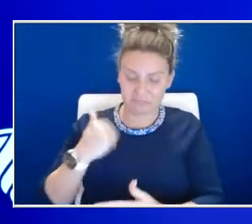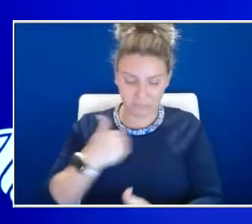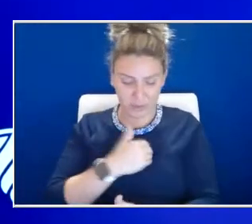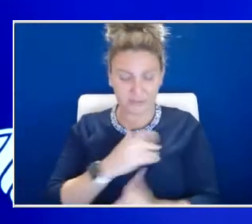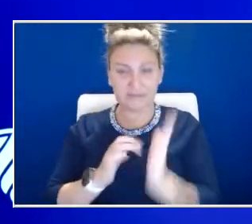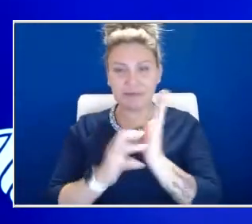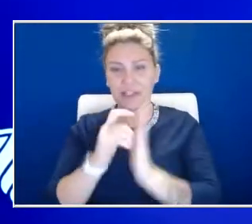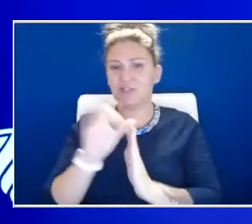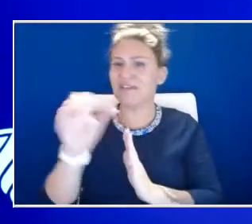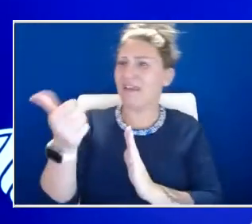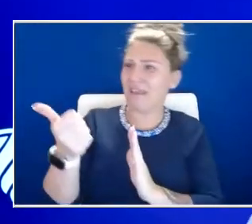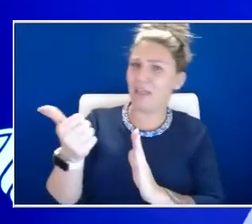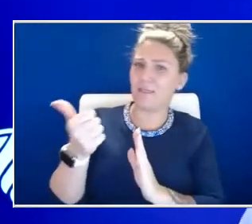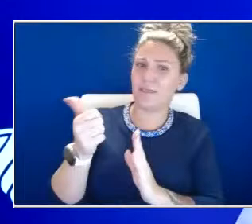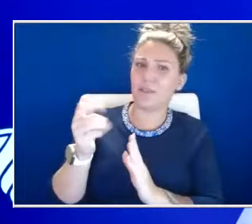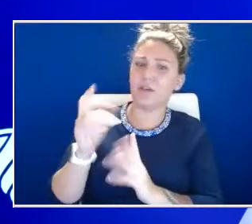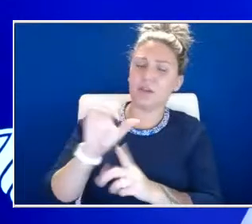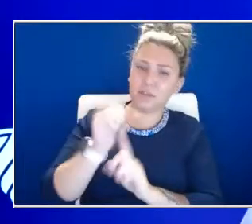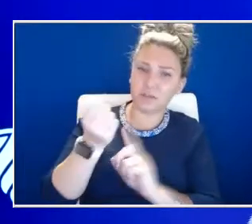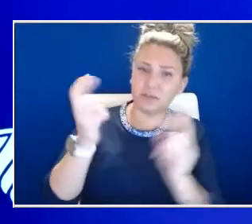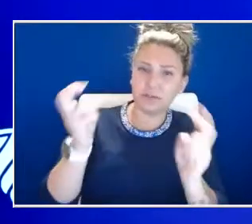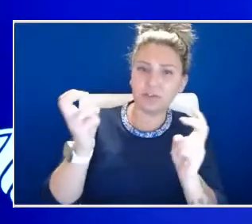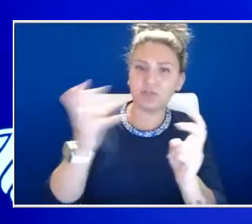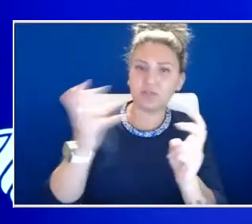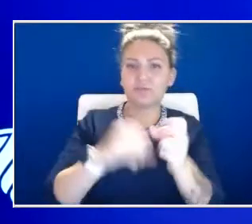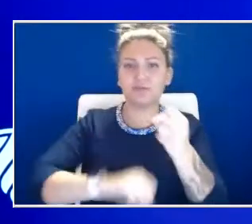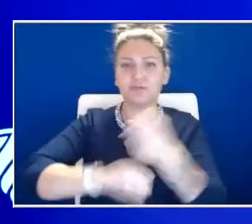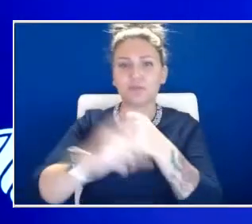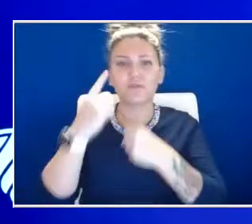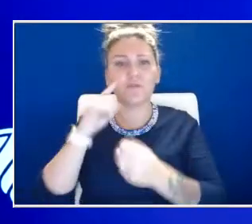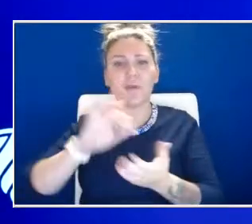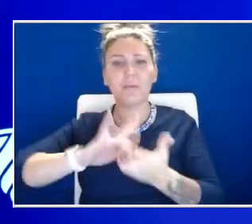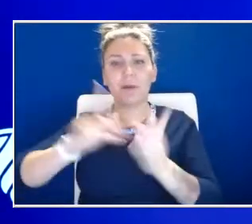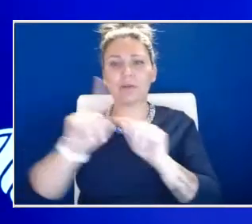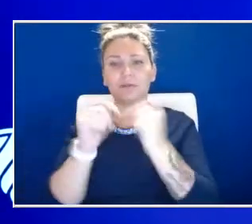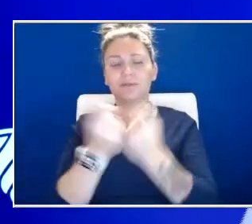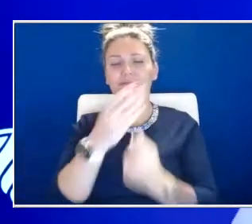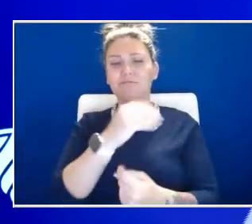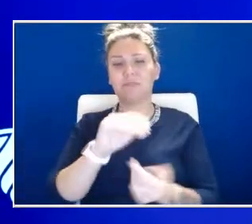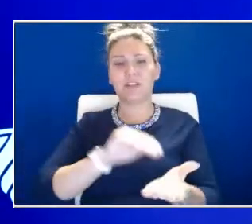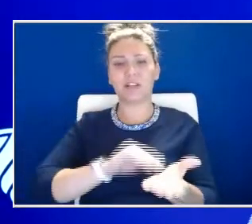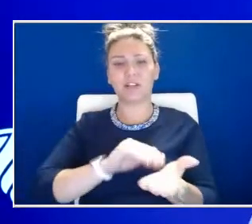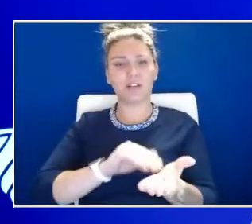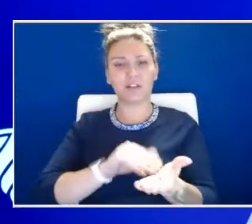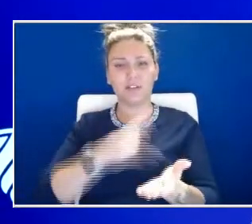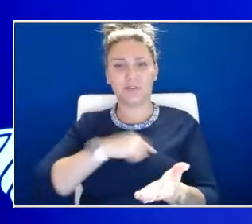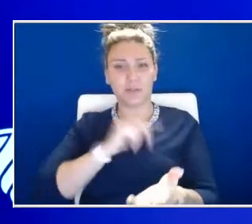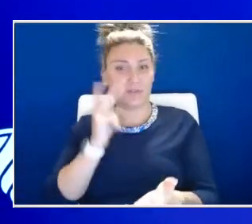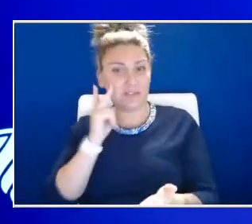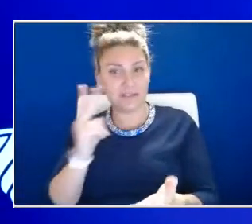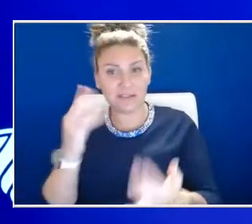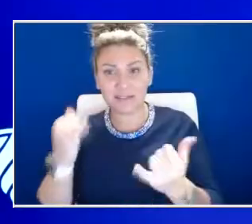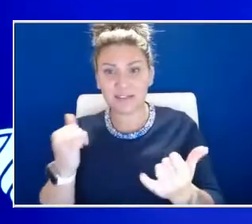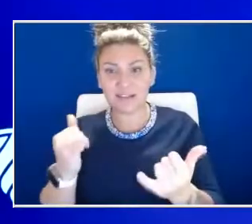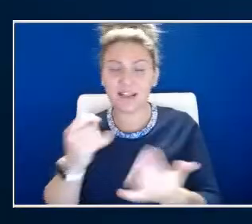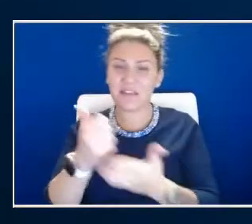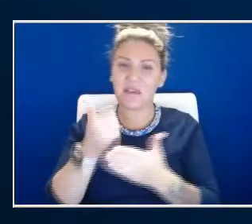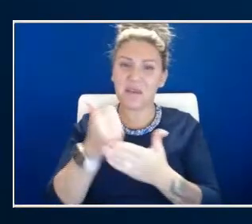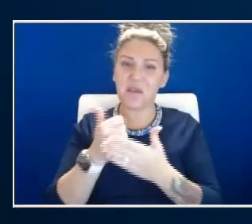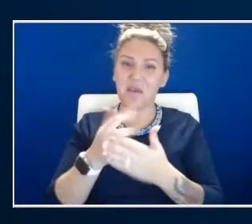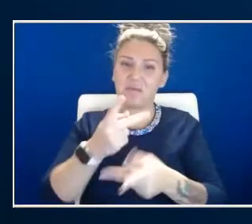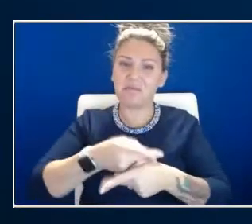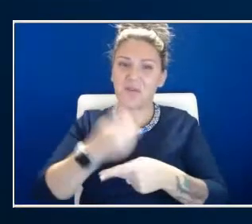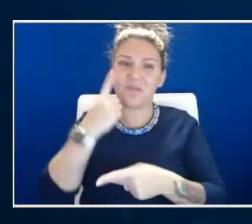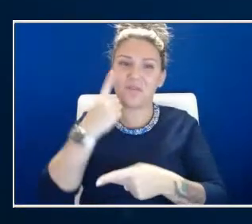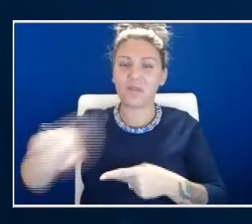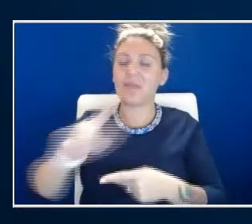conditions, and so much support for those medical teams and those physicians that we've seen today that help care for them. So. All right, Doc Hawk, thank you